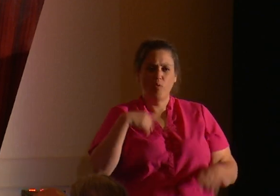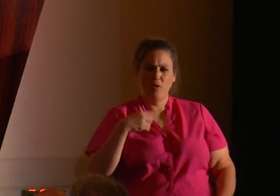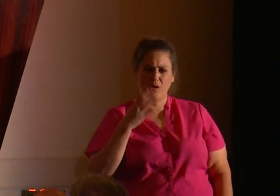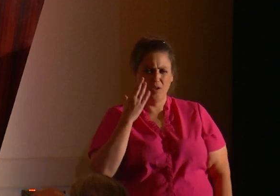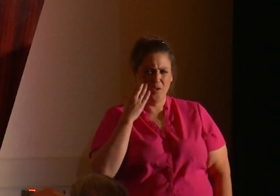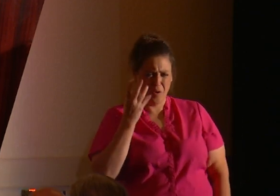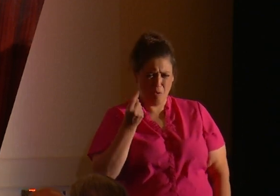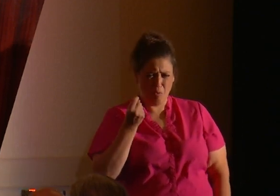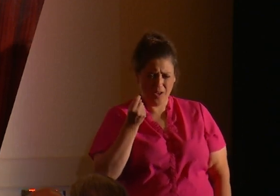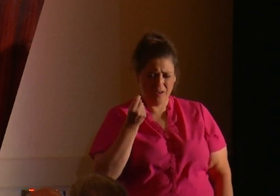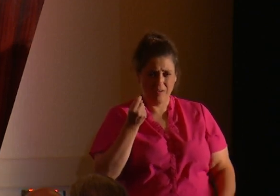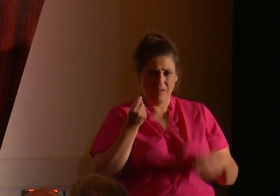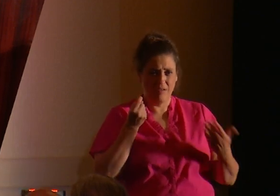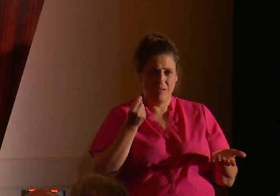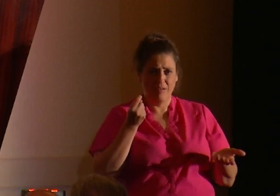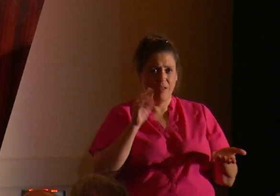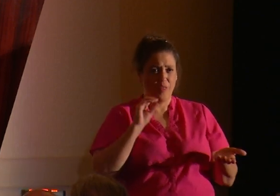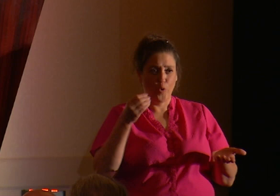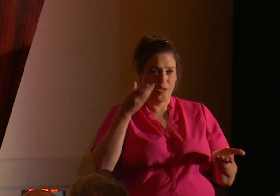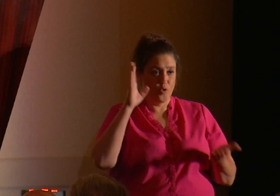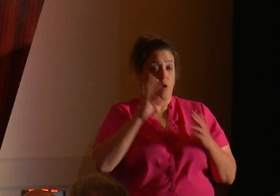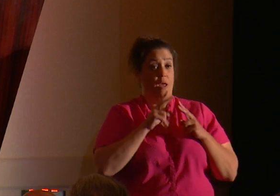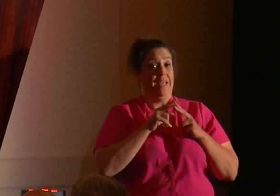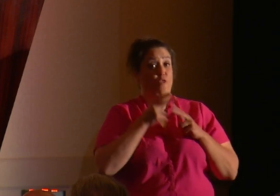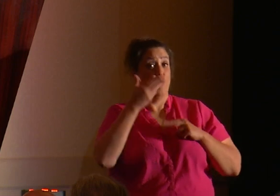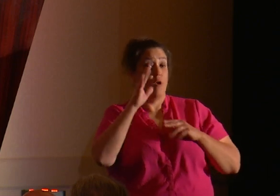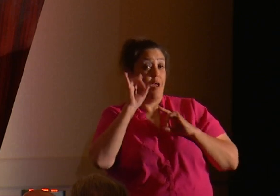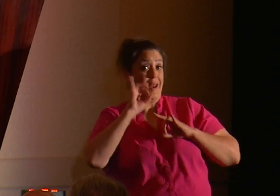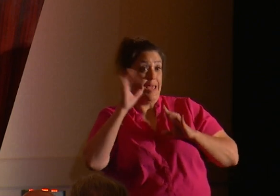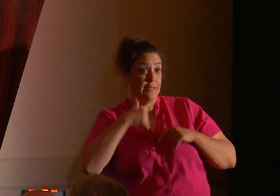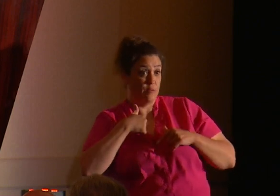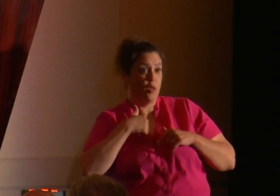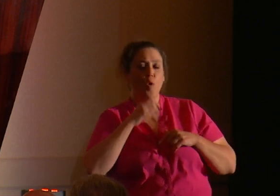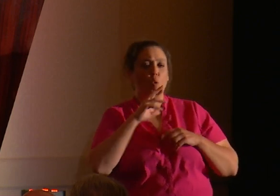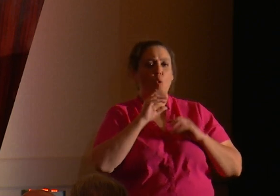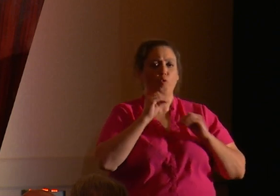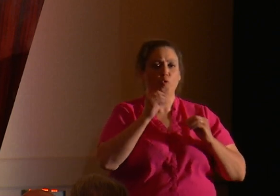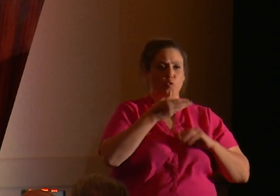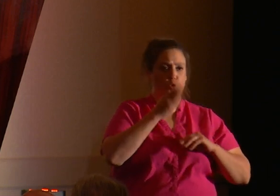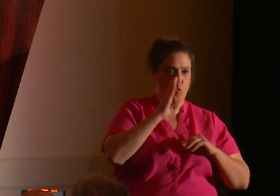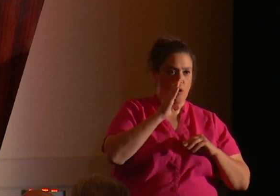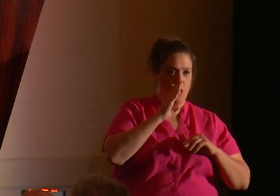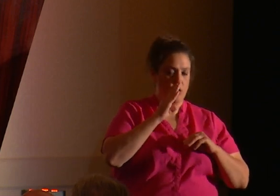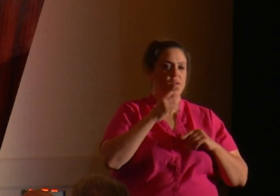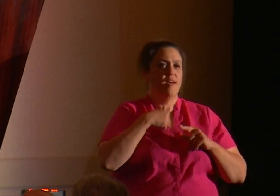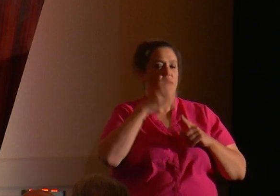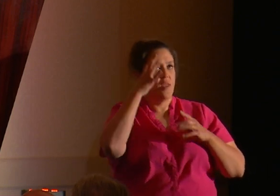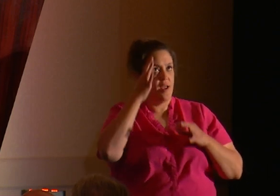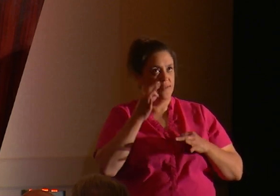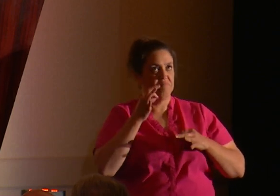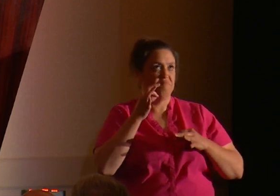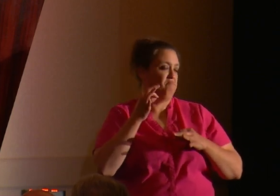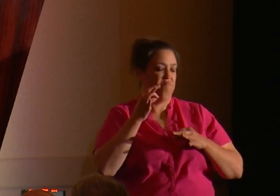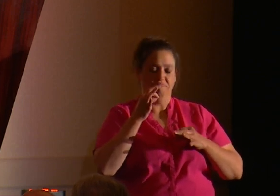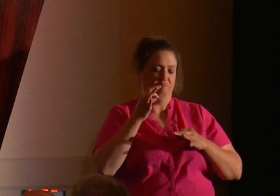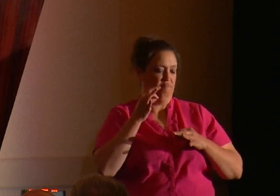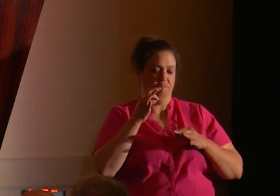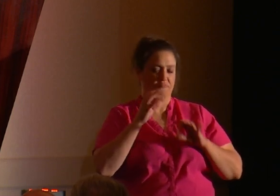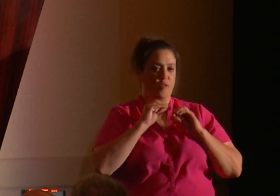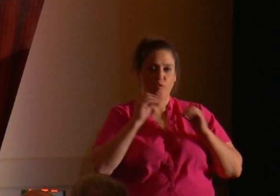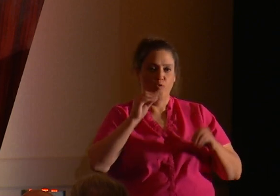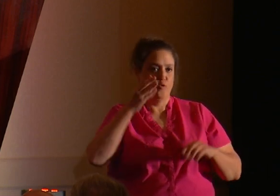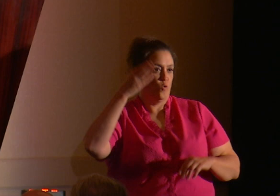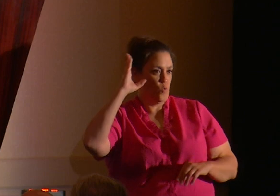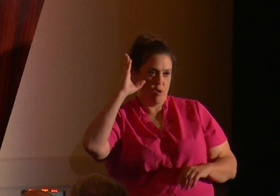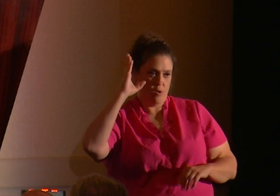There absolutely can't. Either God really hates me or there is no God. And the thing I chose was, there is no God. And then I started going back